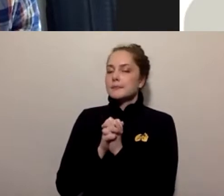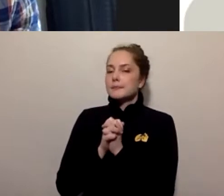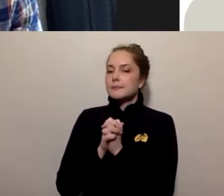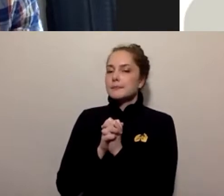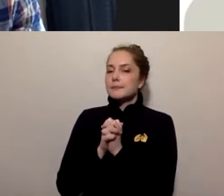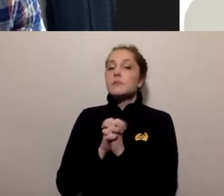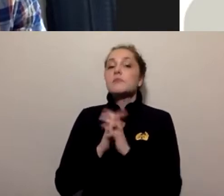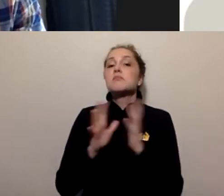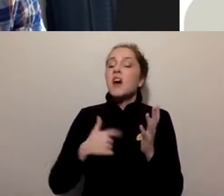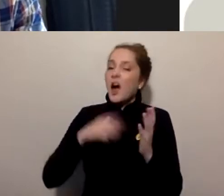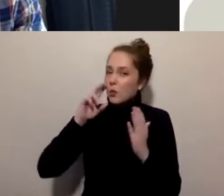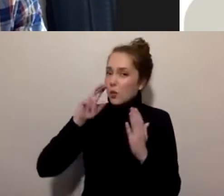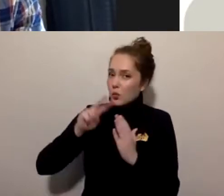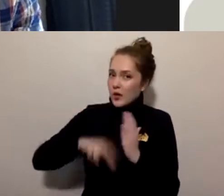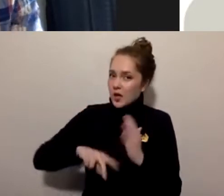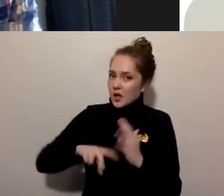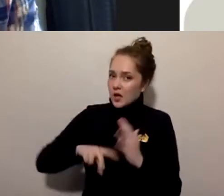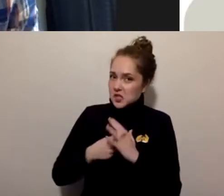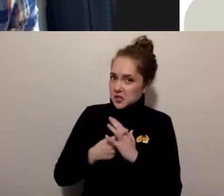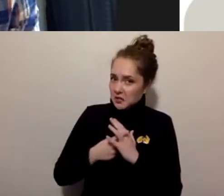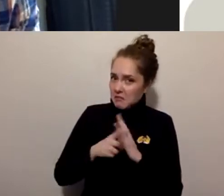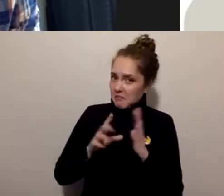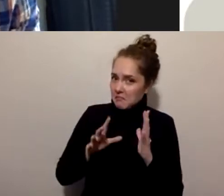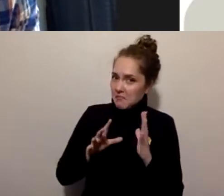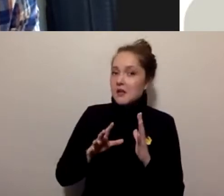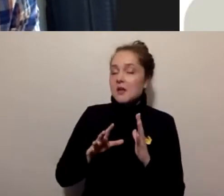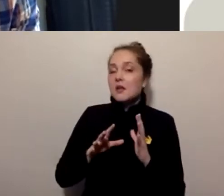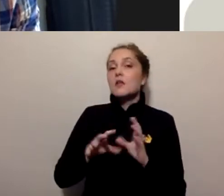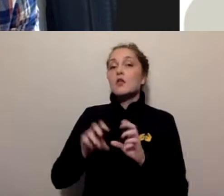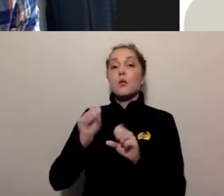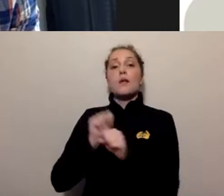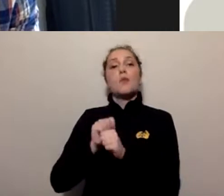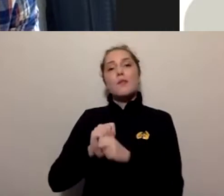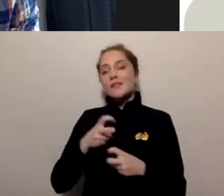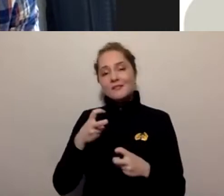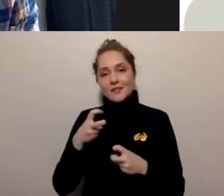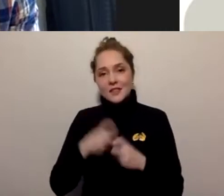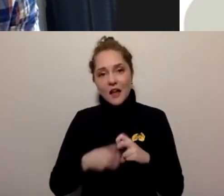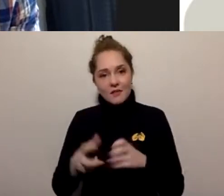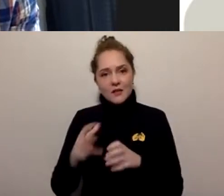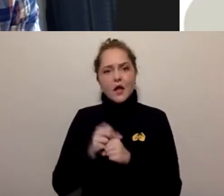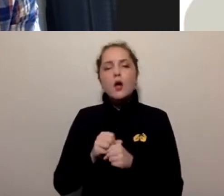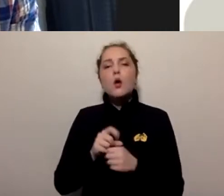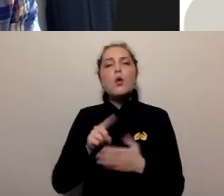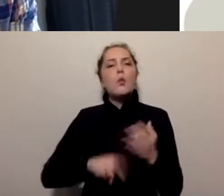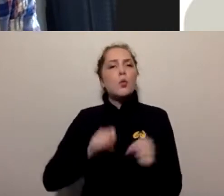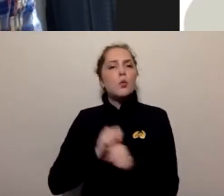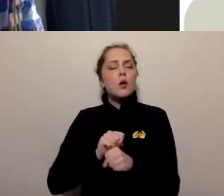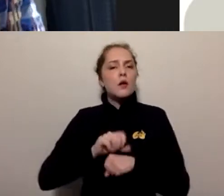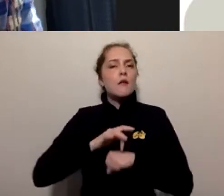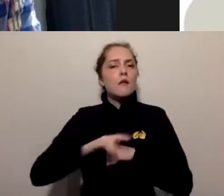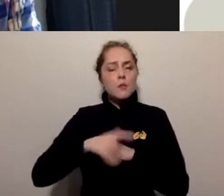And I'll read the beginning of the question, but it starts, employment is difficult to obtain. What jobs are available to disabled